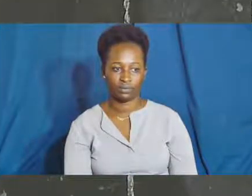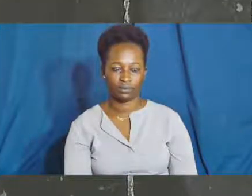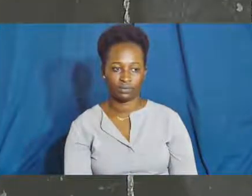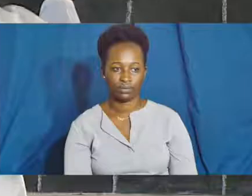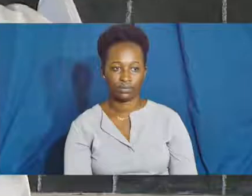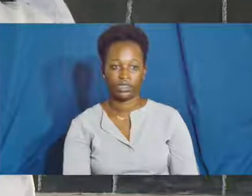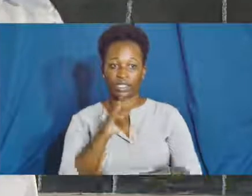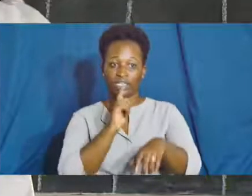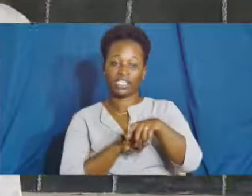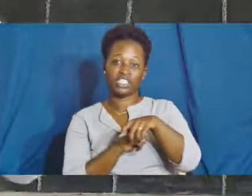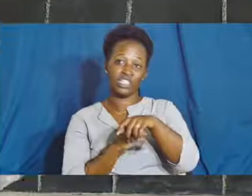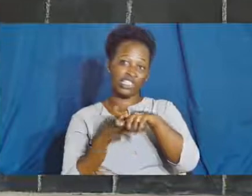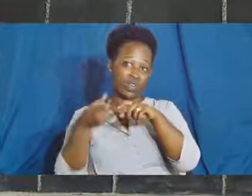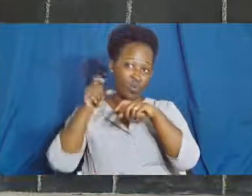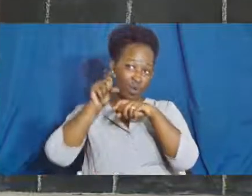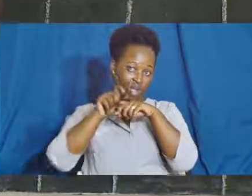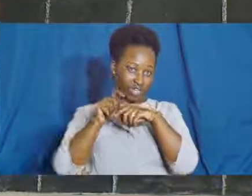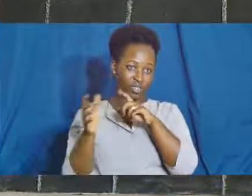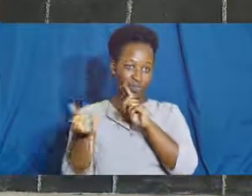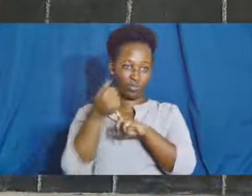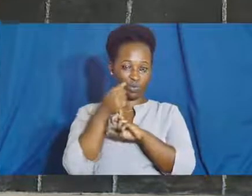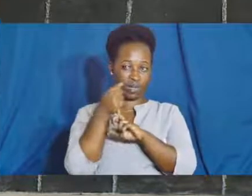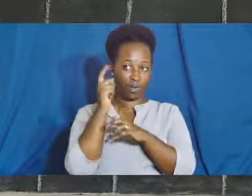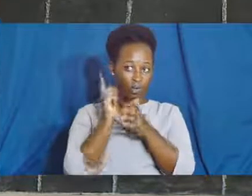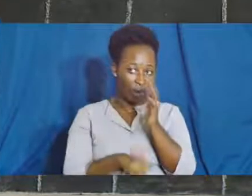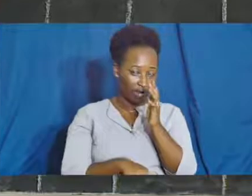5,000. So when you add this, you will get